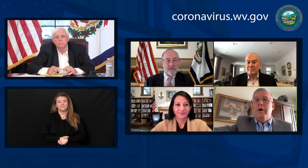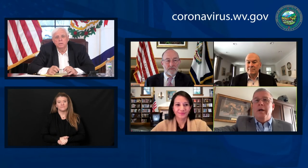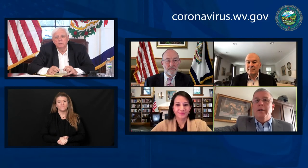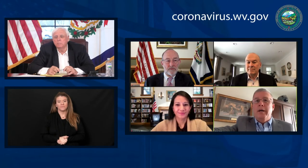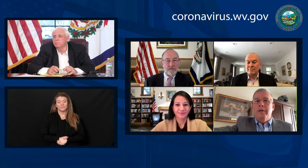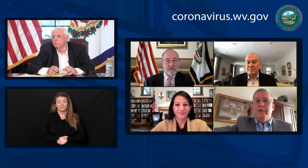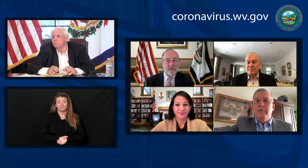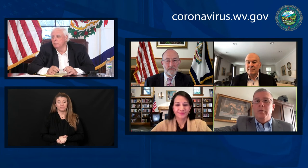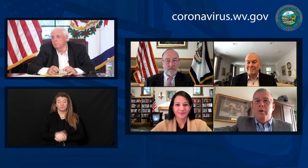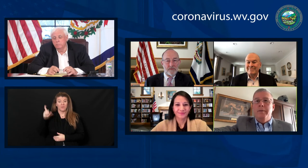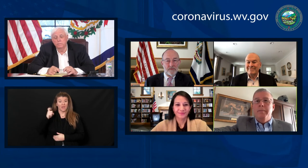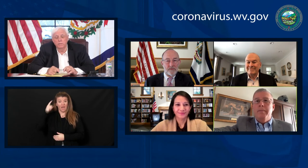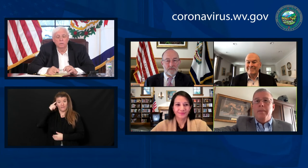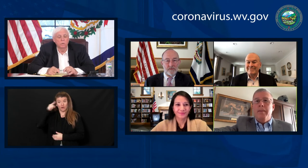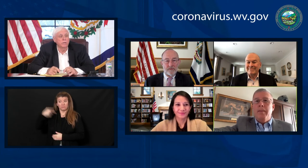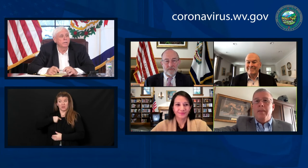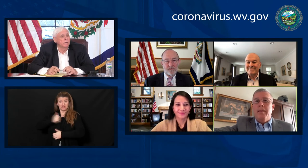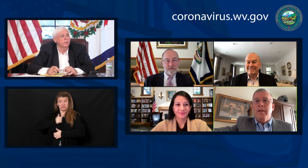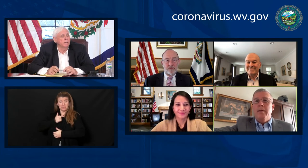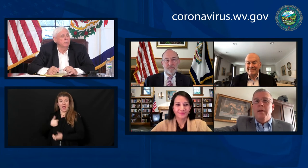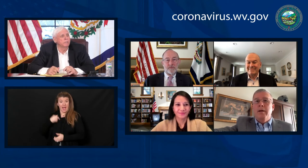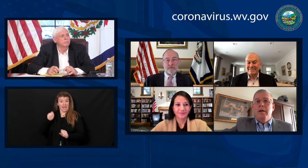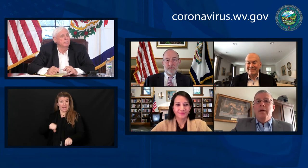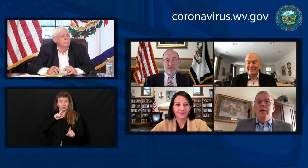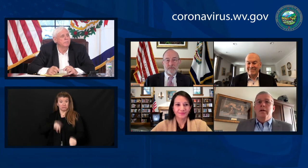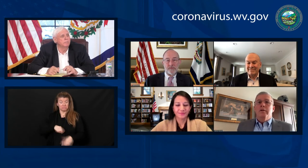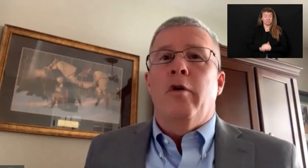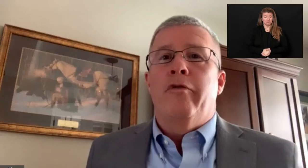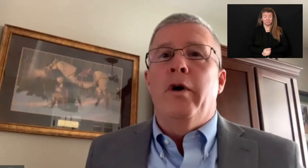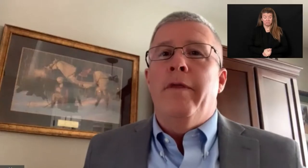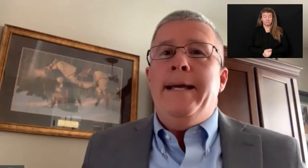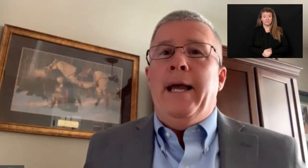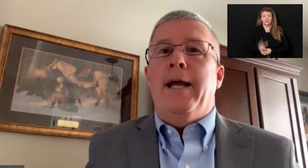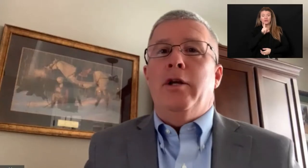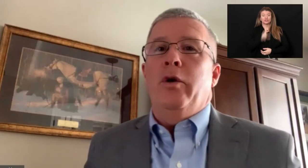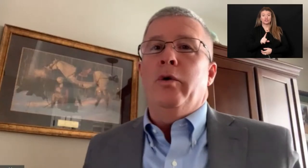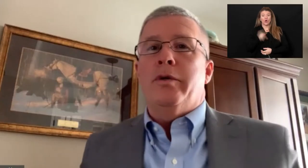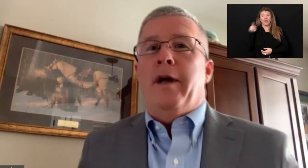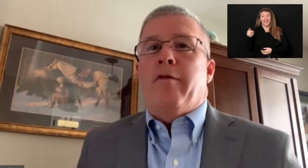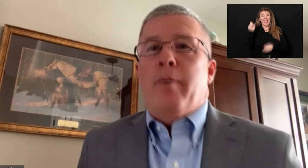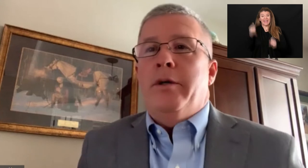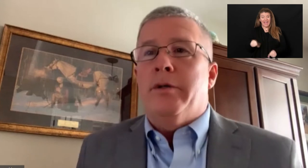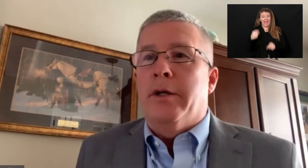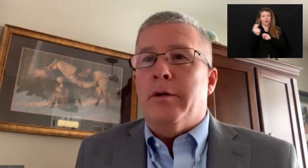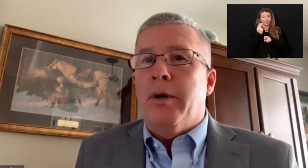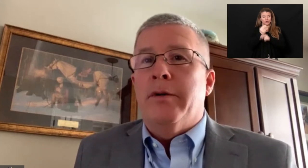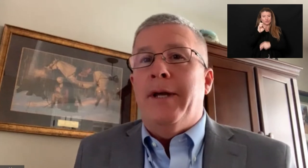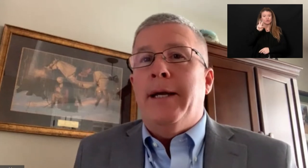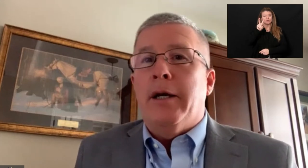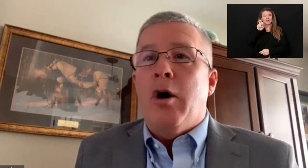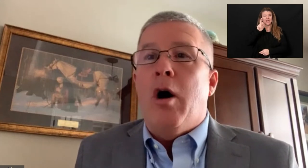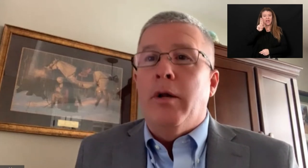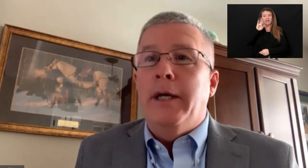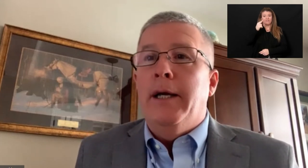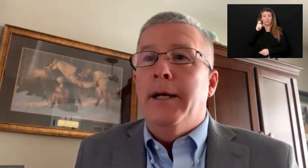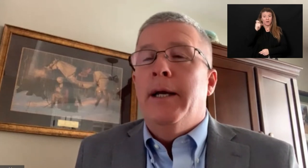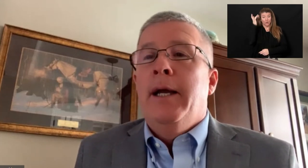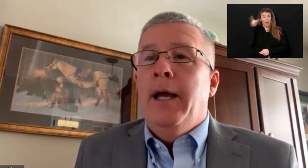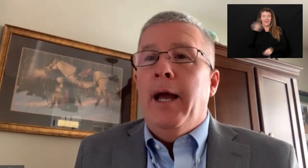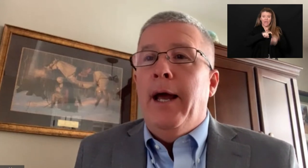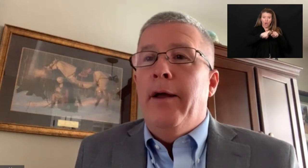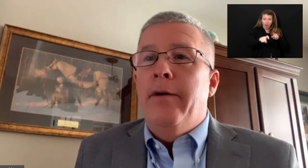Governor, I can take this if you want. No, go ahead. Go ahead, please. So, Phil, they can use the Everbridge system because they can call